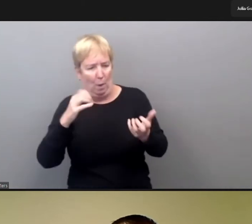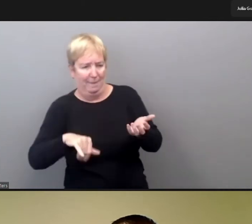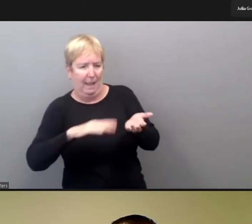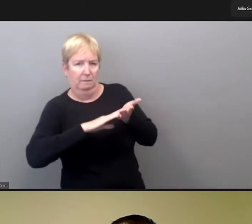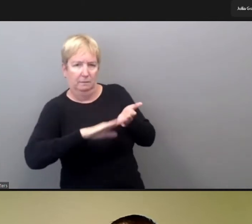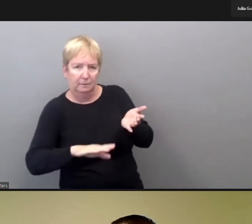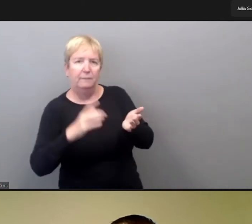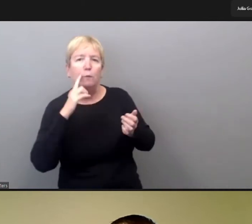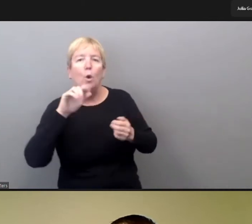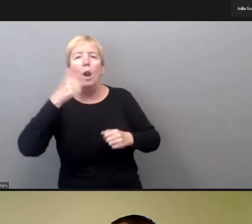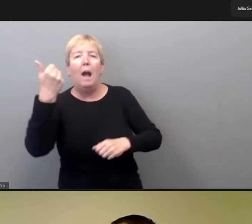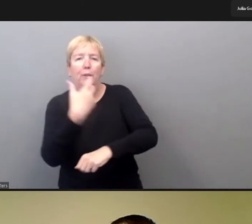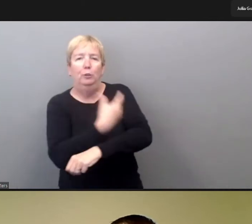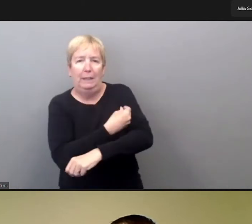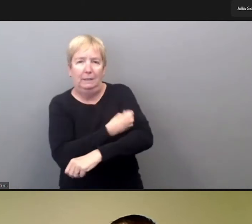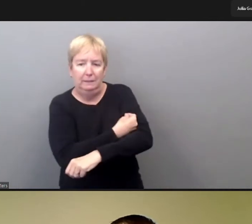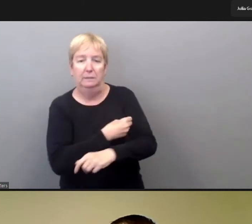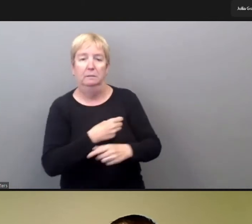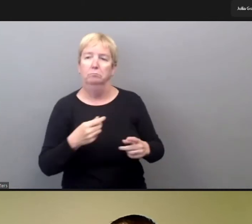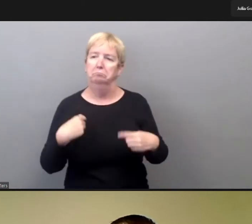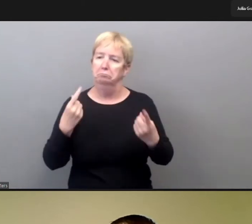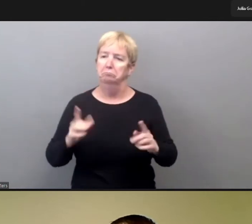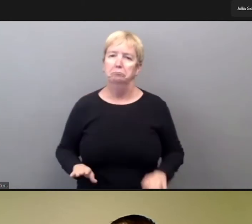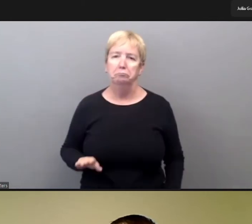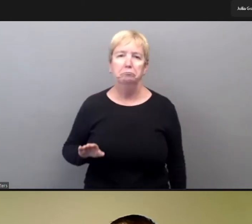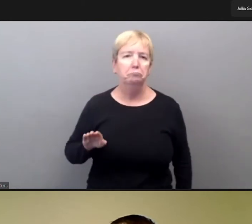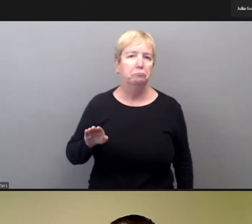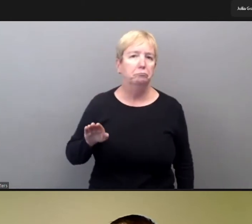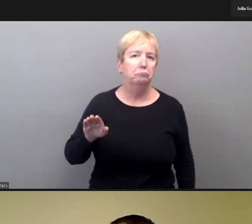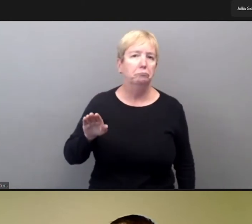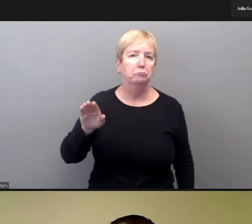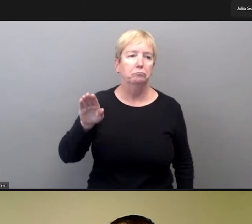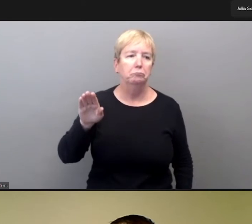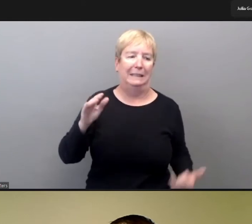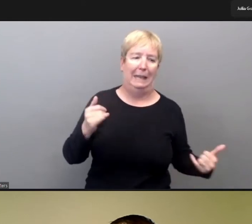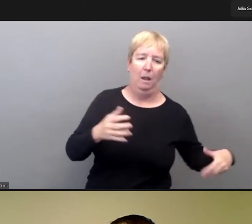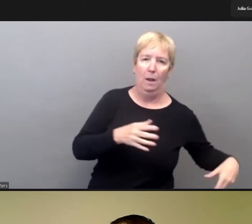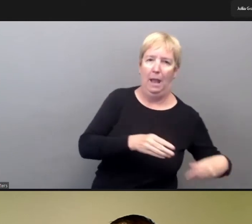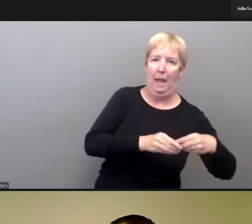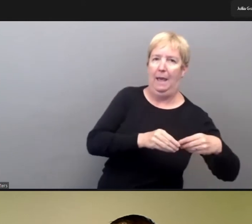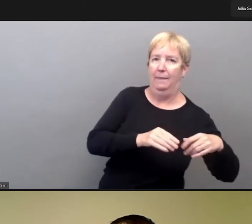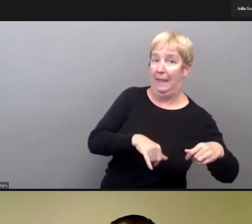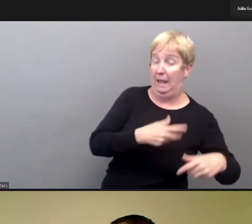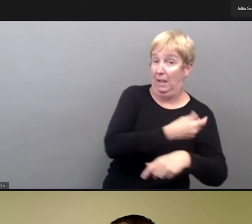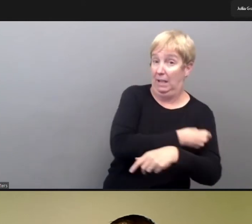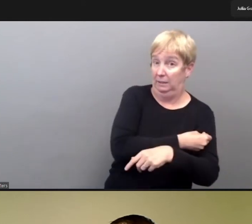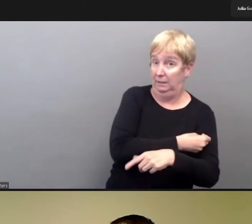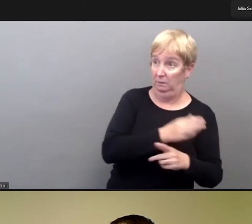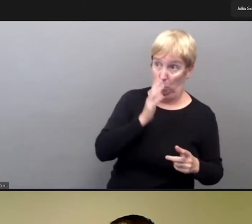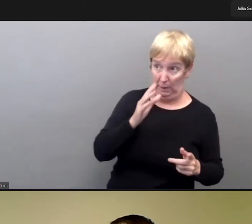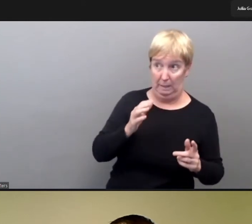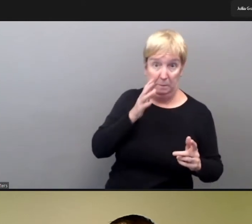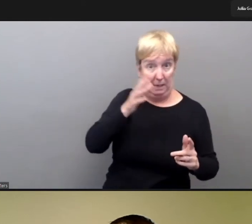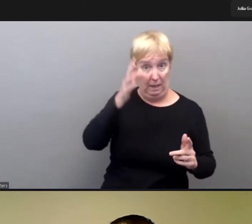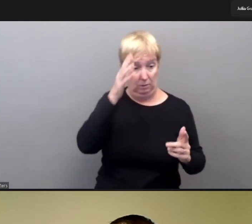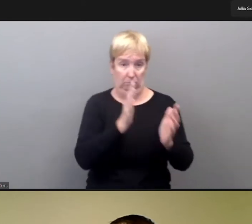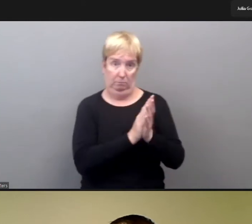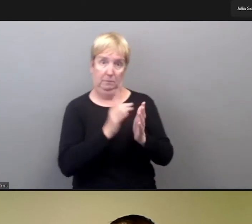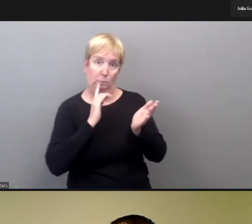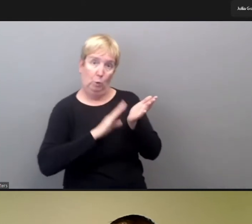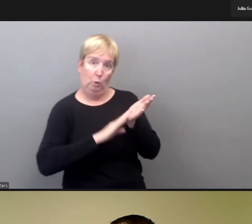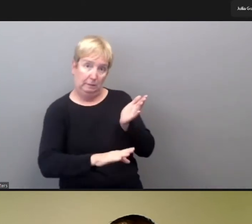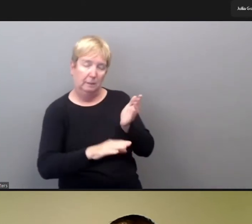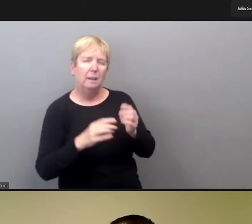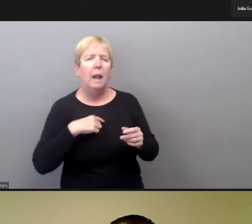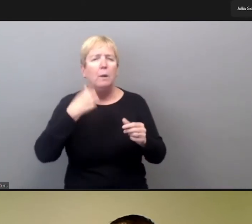don't know what sort of indicator that gives. I know you showed the statistics, Dr. Patahon. I think they were national statistics